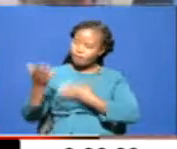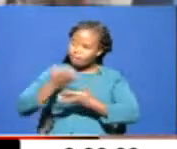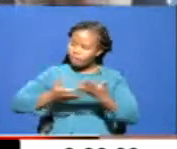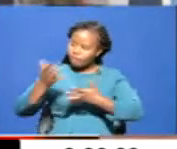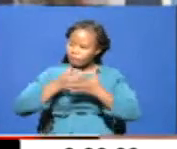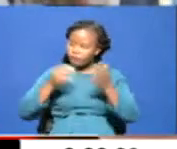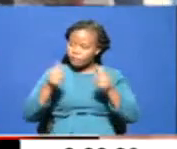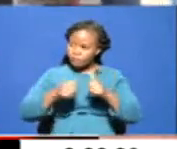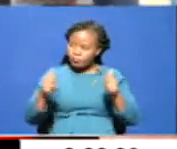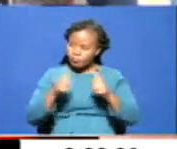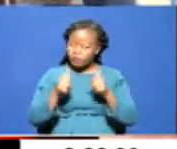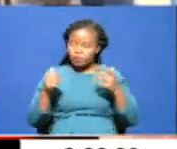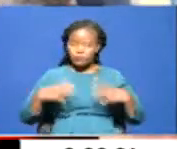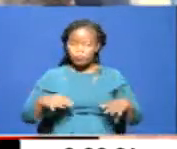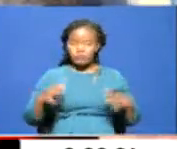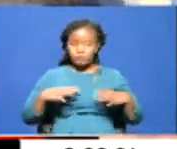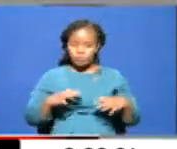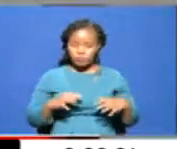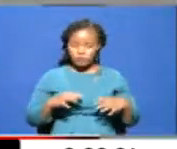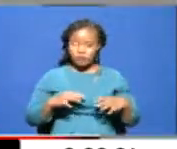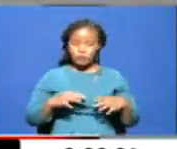wananchi.